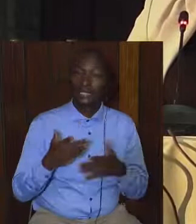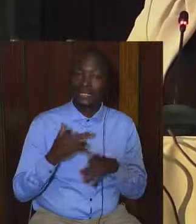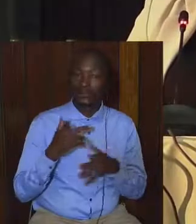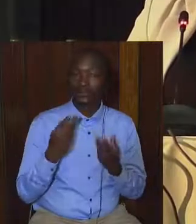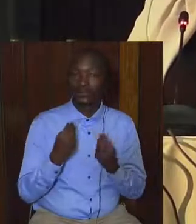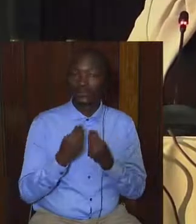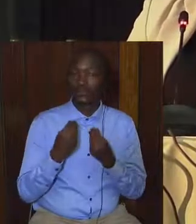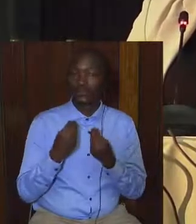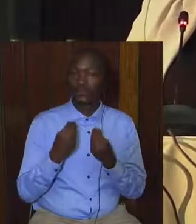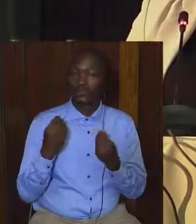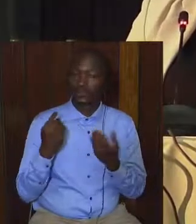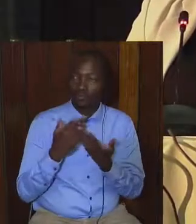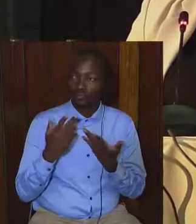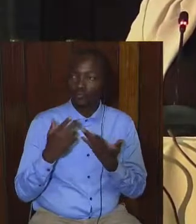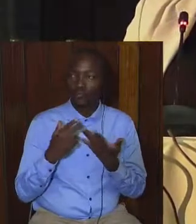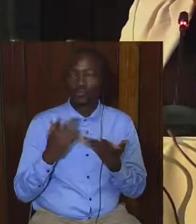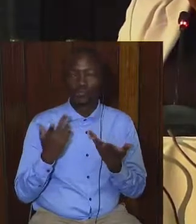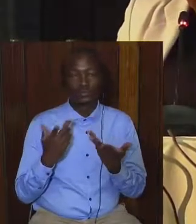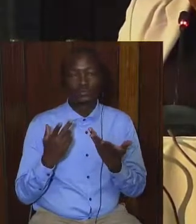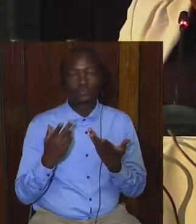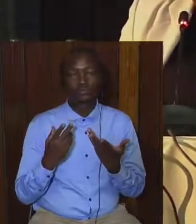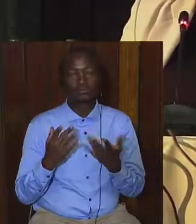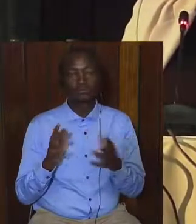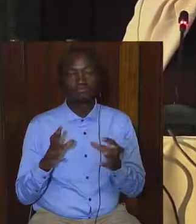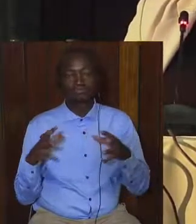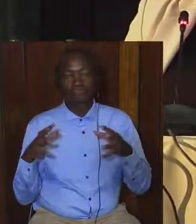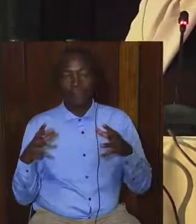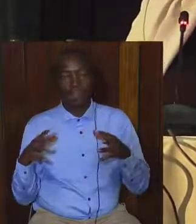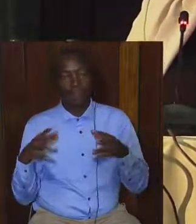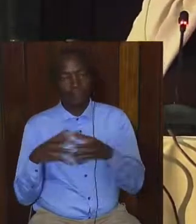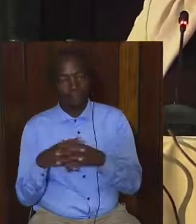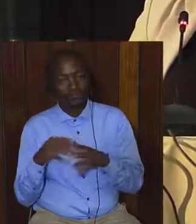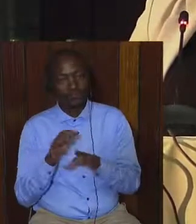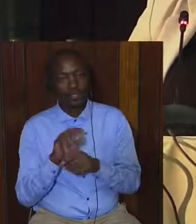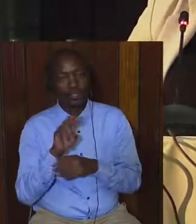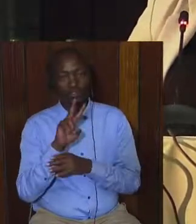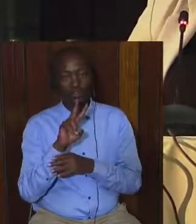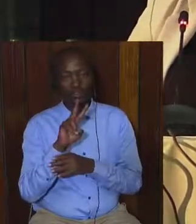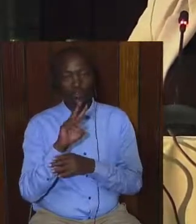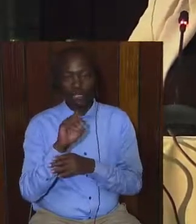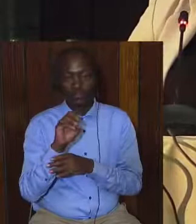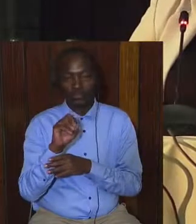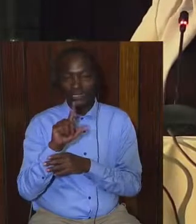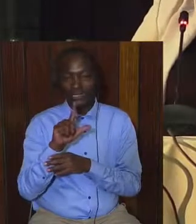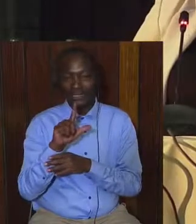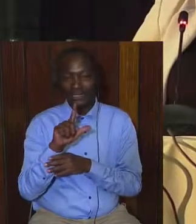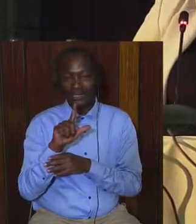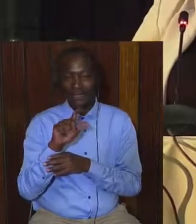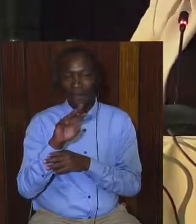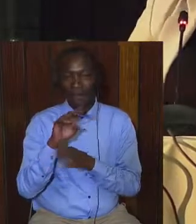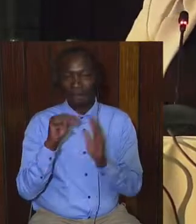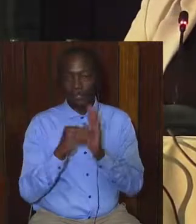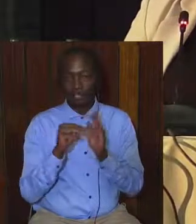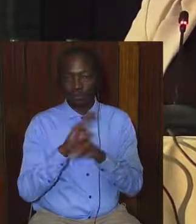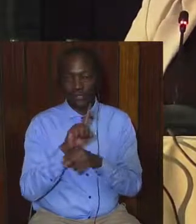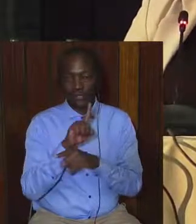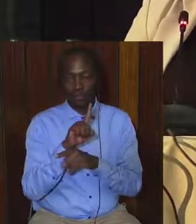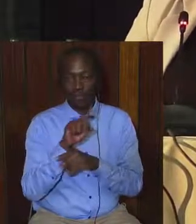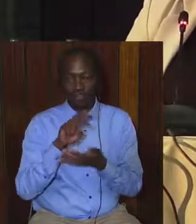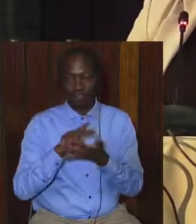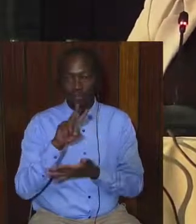the reconciliation between the 207 million and the 112